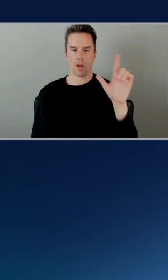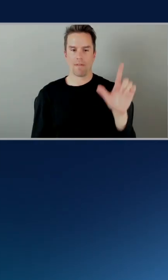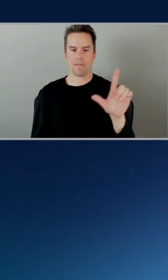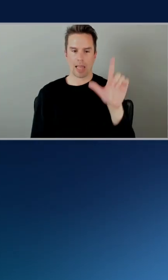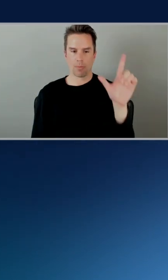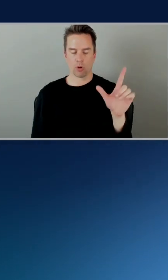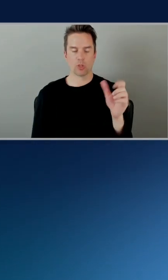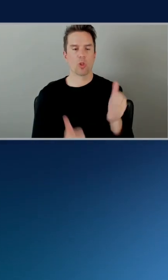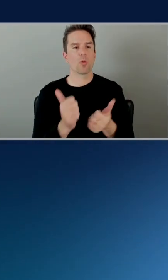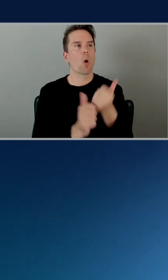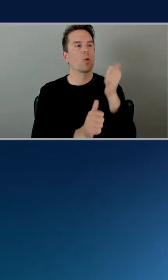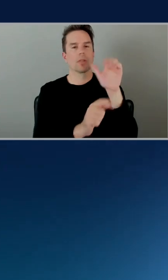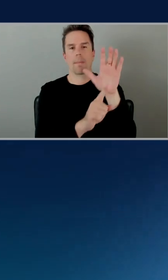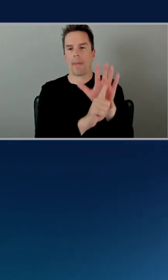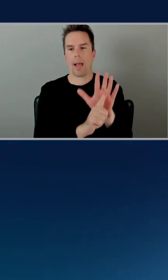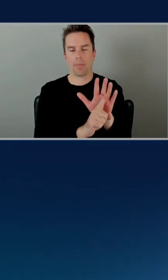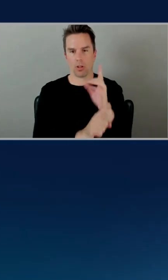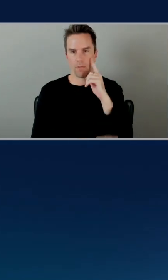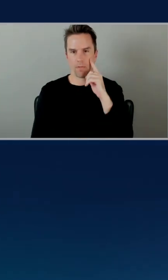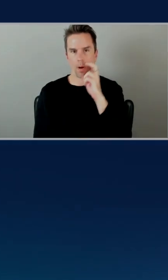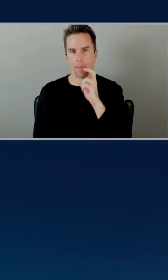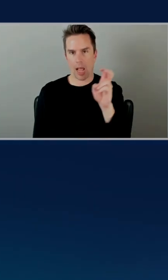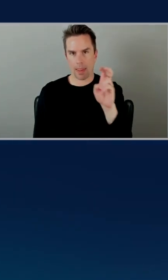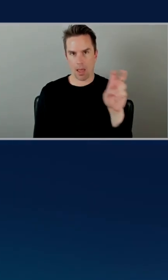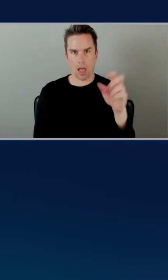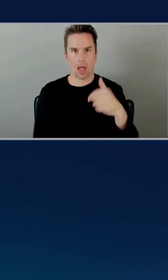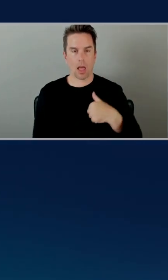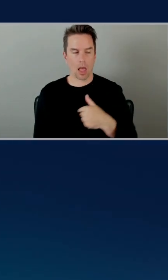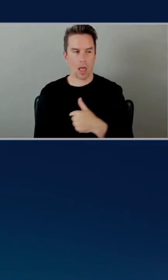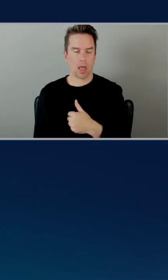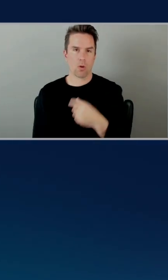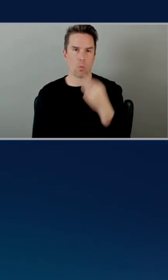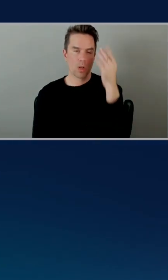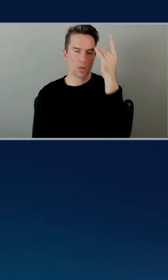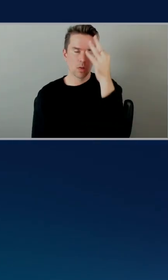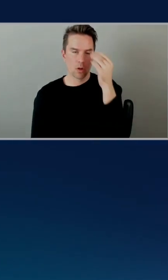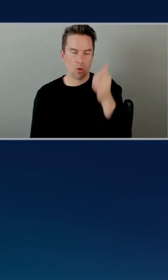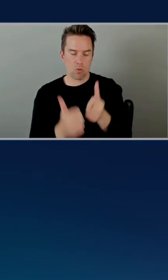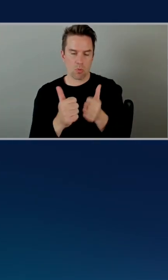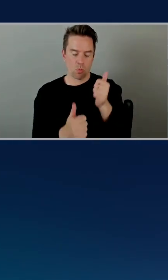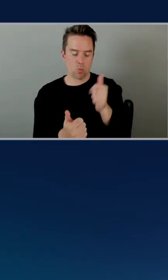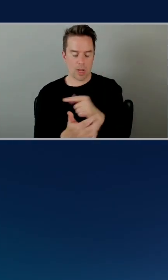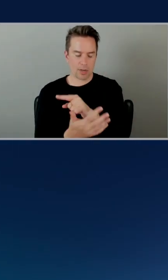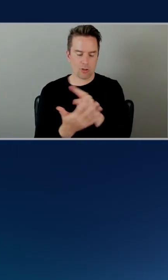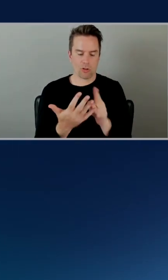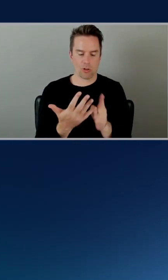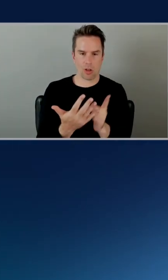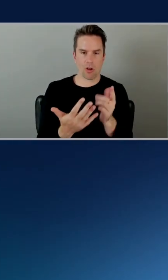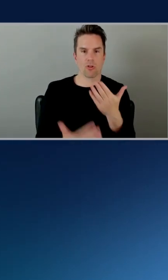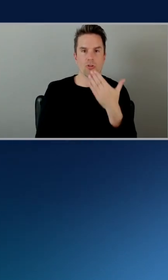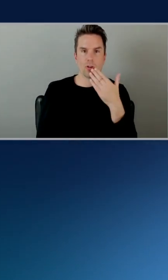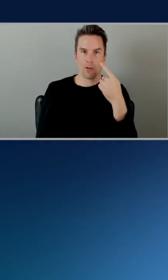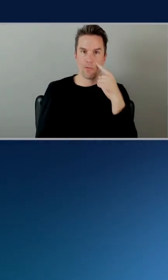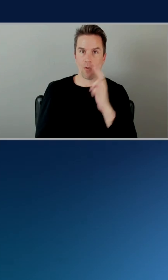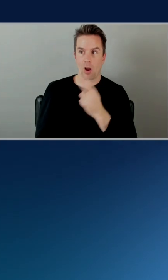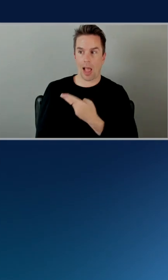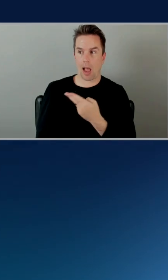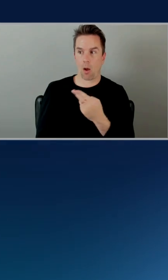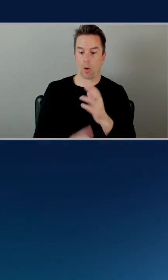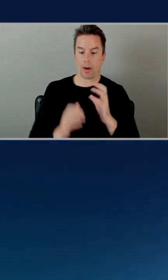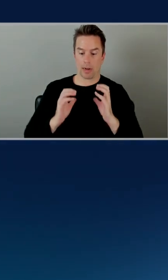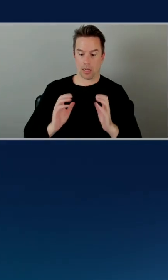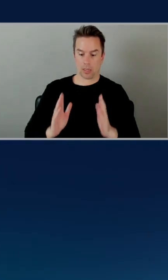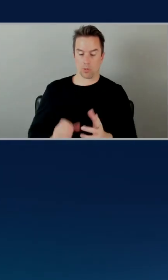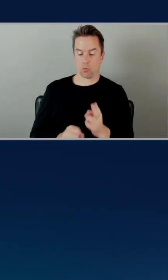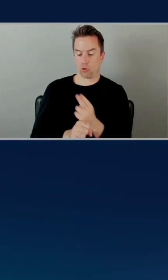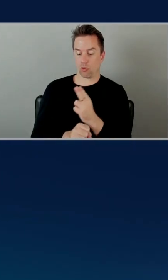there. Sure. For Python, we looked at and we said, okay, well, which one of them would be good for the use cases that we've talked with customers on, which a lot